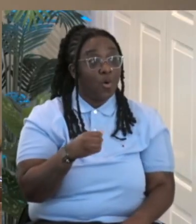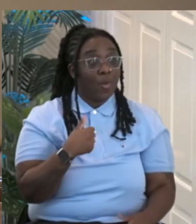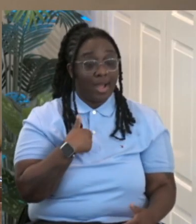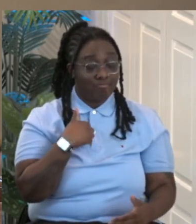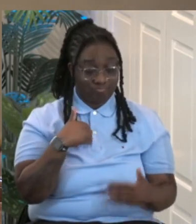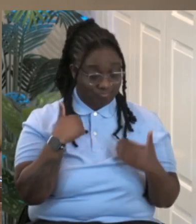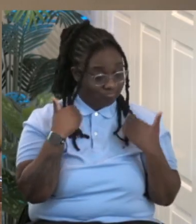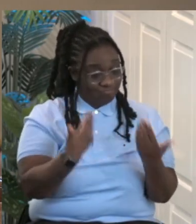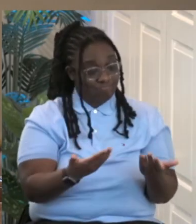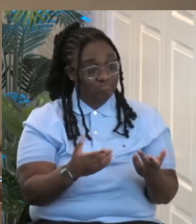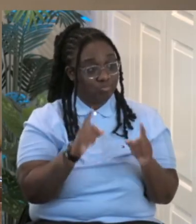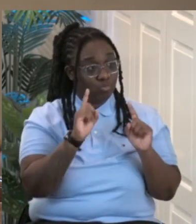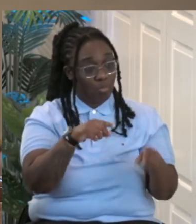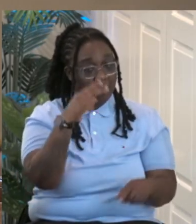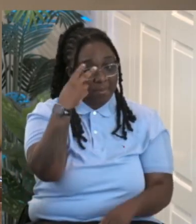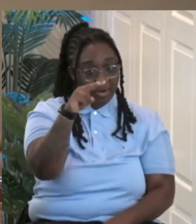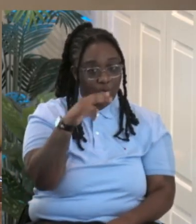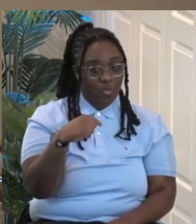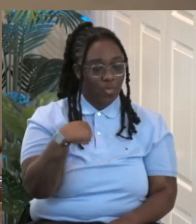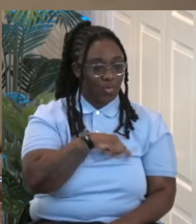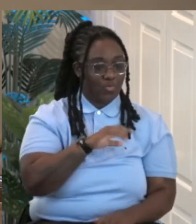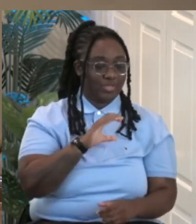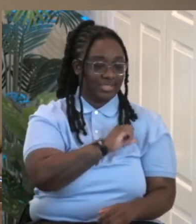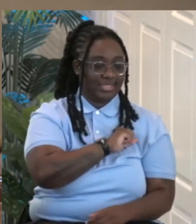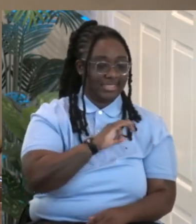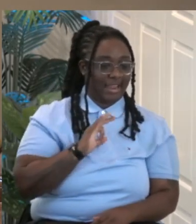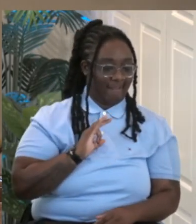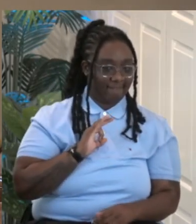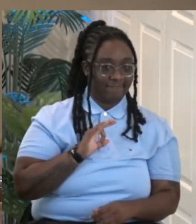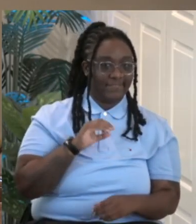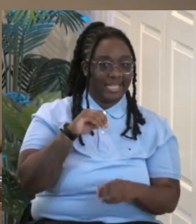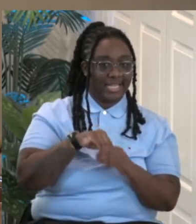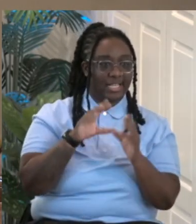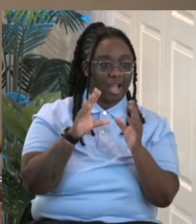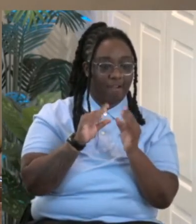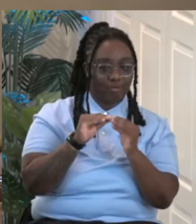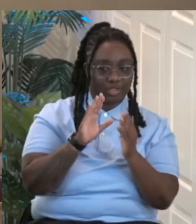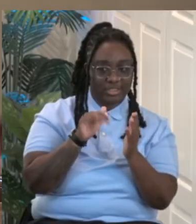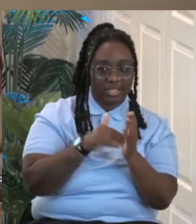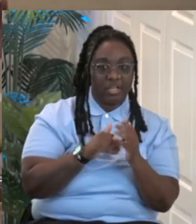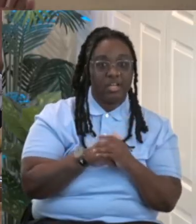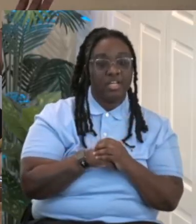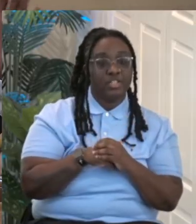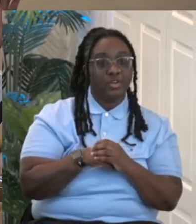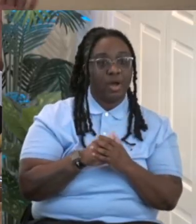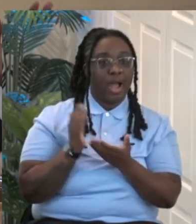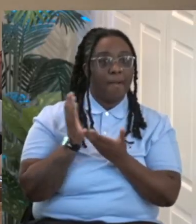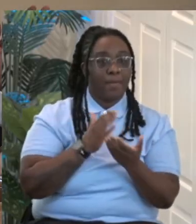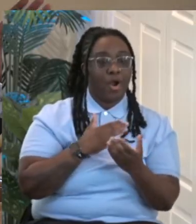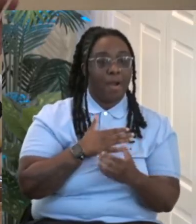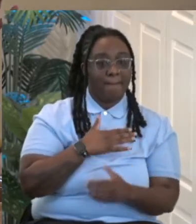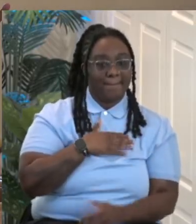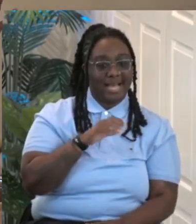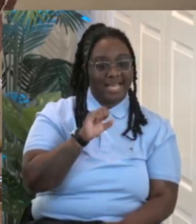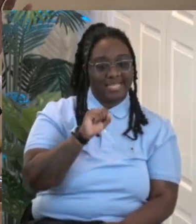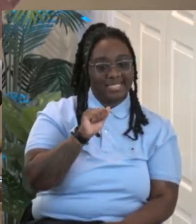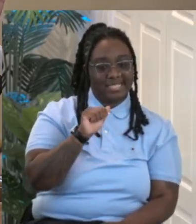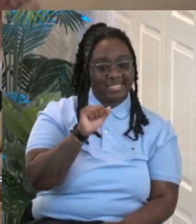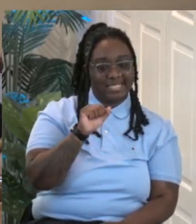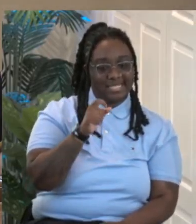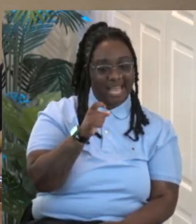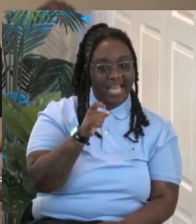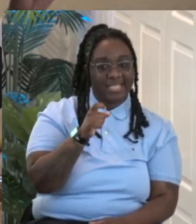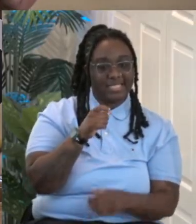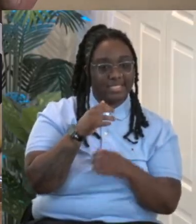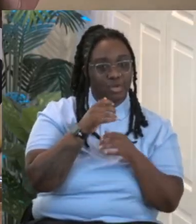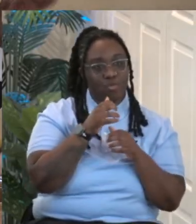center, and I brought my saxophone. So I would go down into the Arroyo. That's a dry creek bed, you